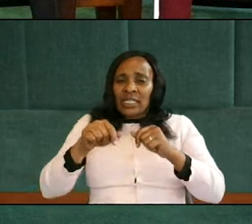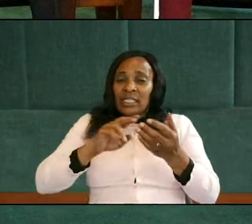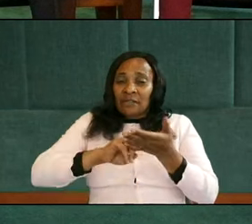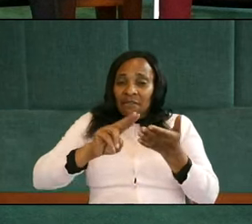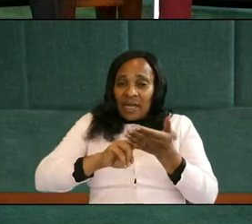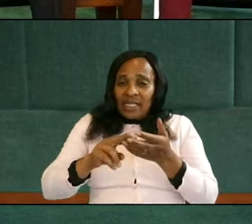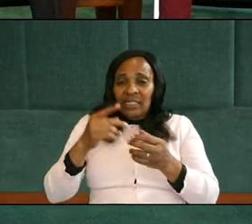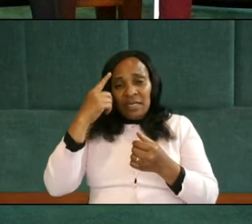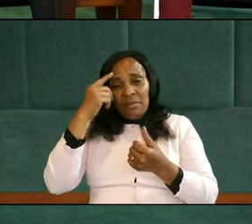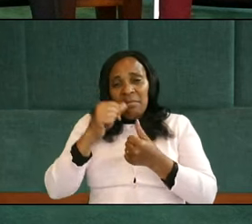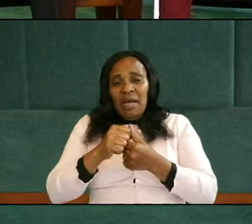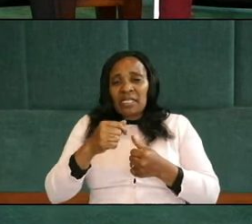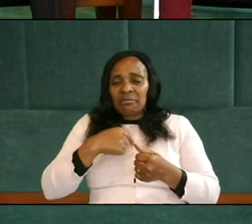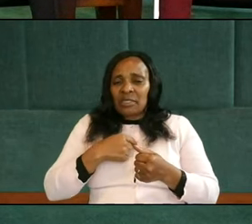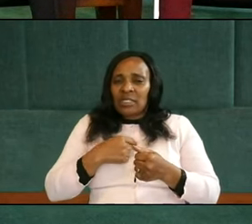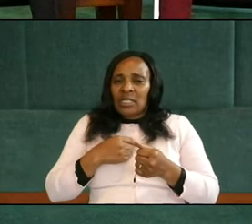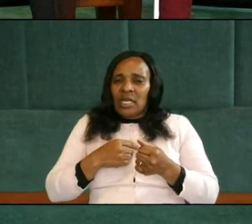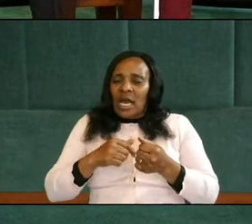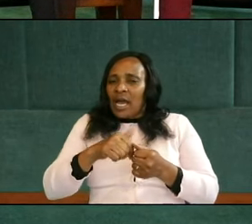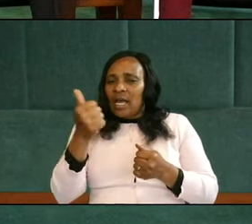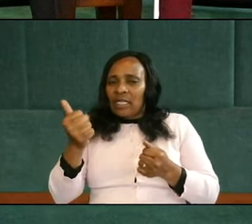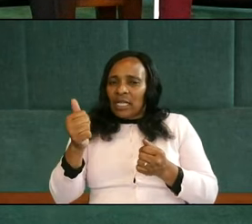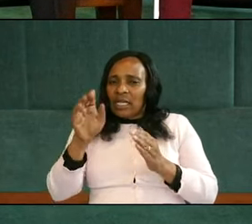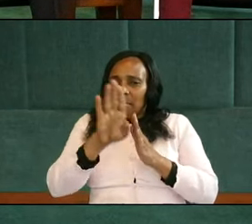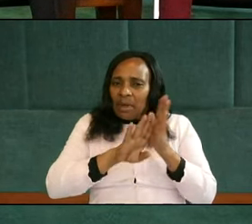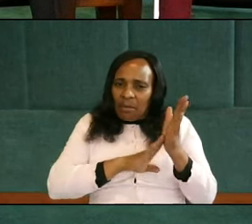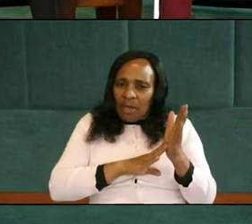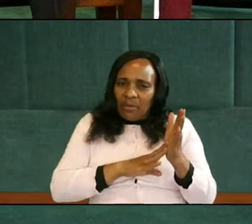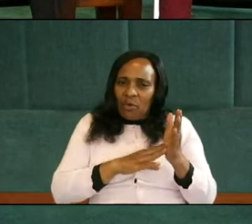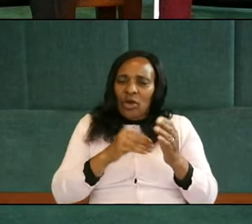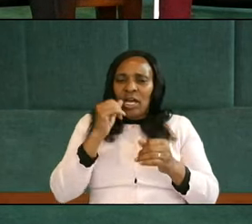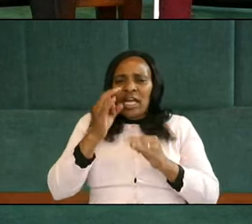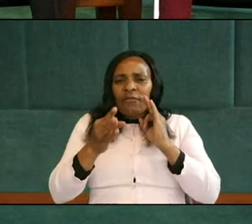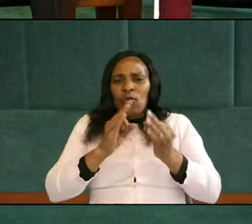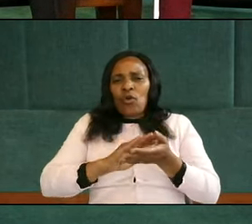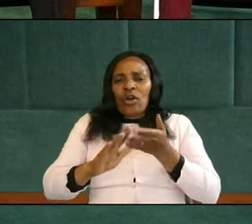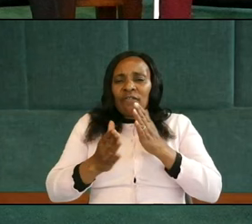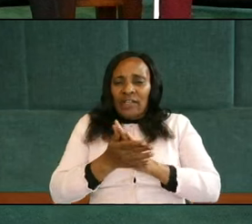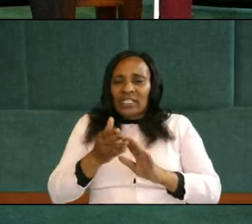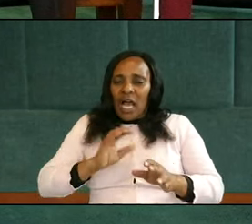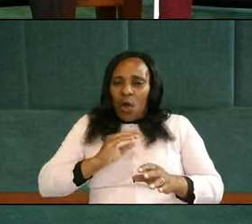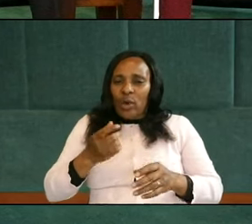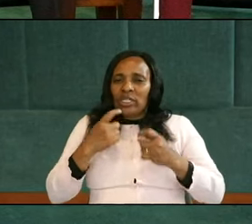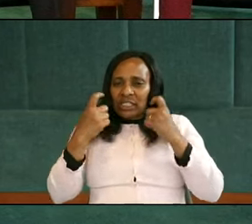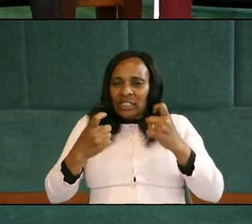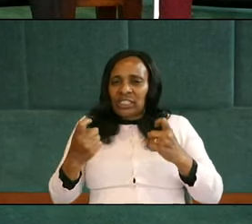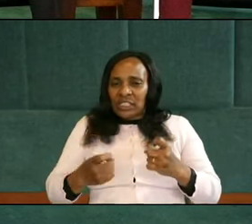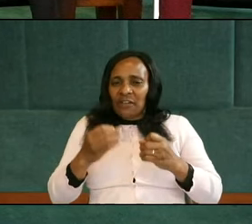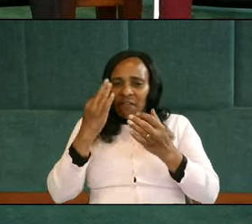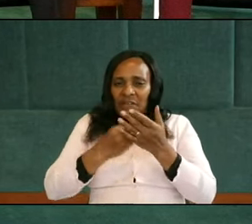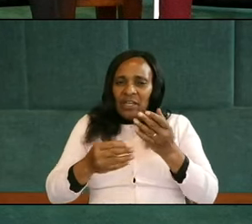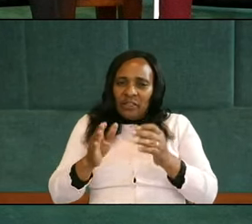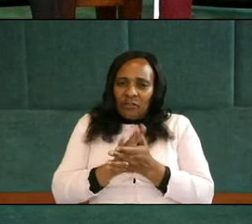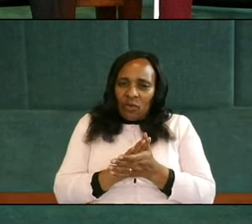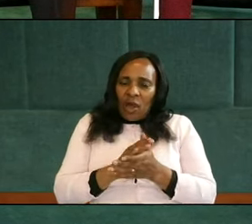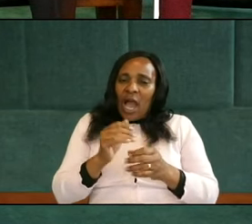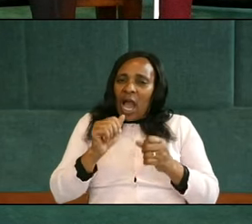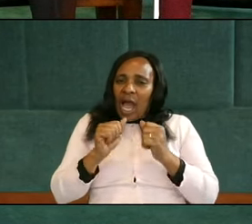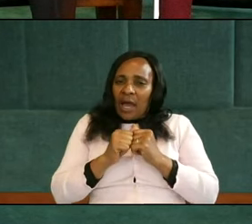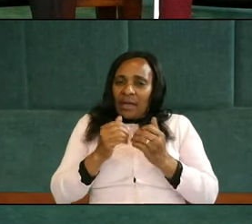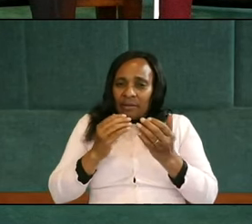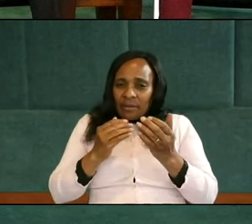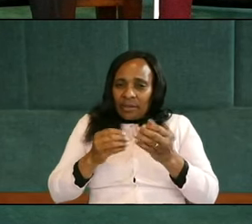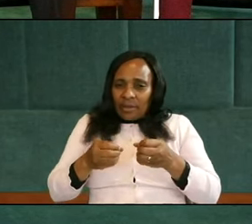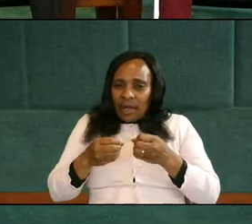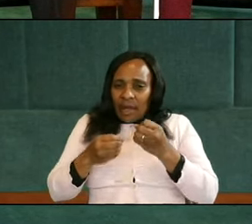this verse reminds me of another verse in the Bible that says, if we confess our sins, he is faithful and just to forgive us and cleanse us of our